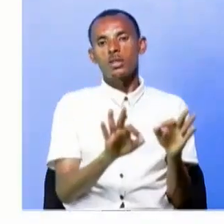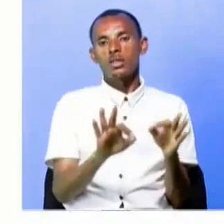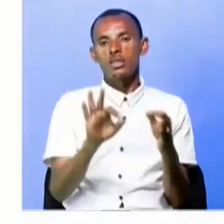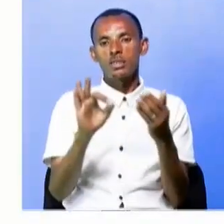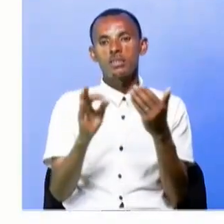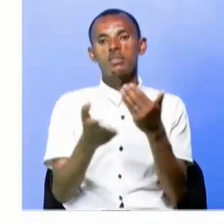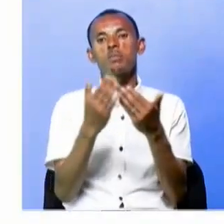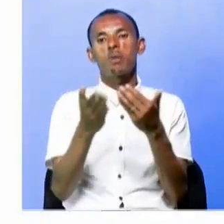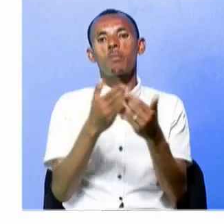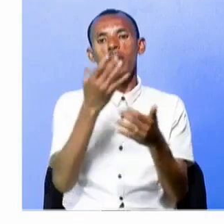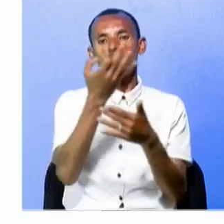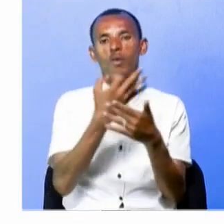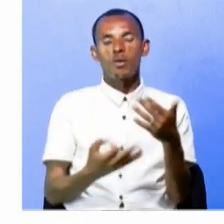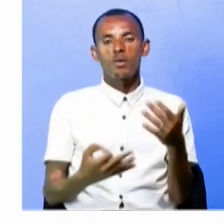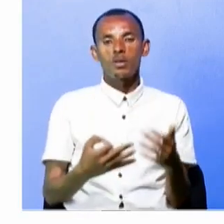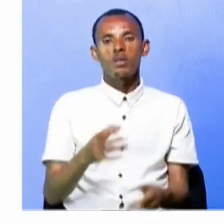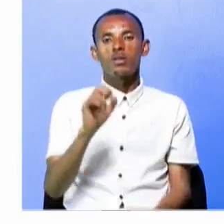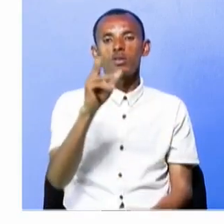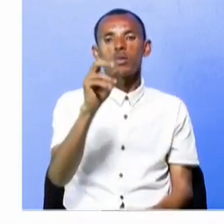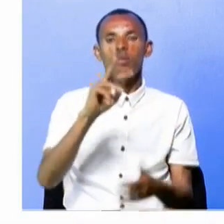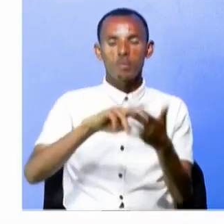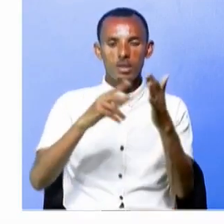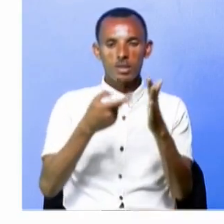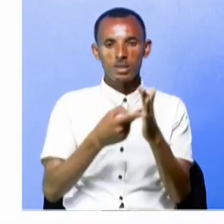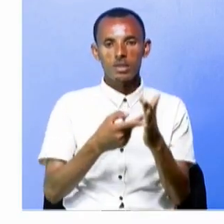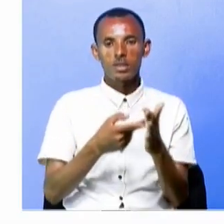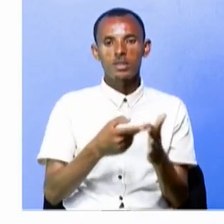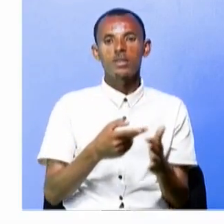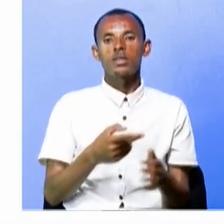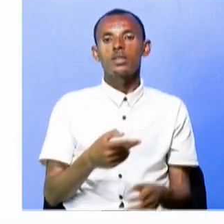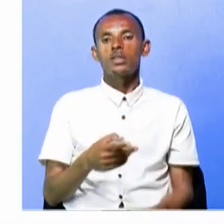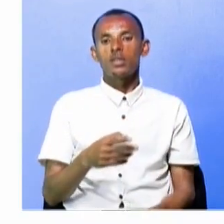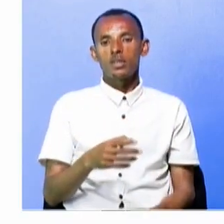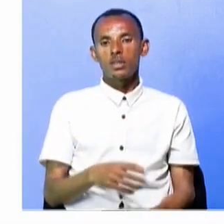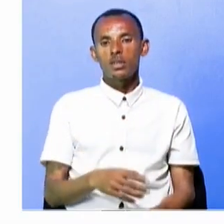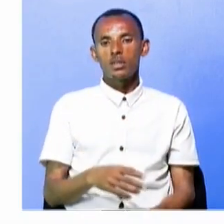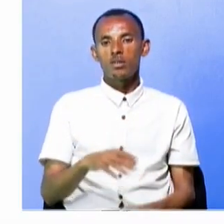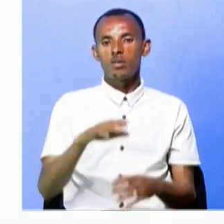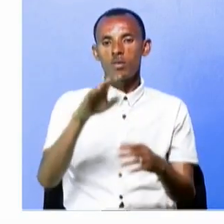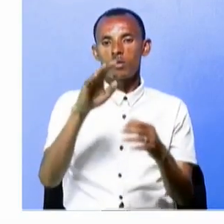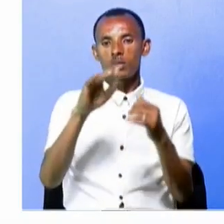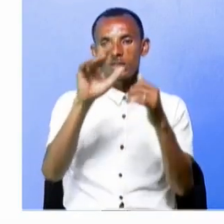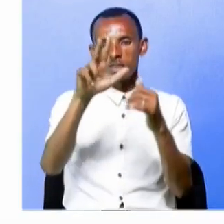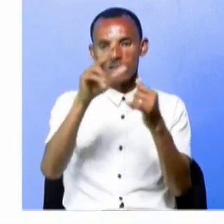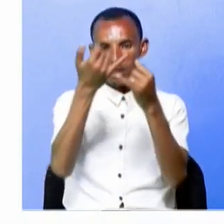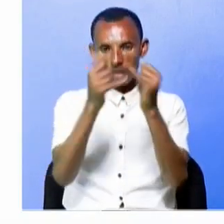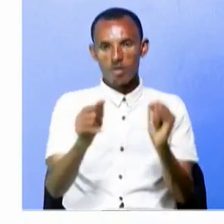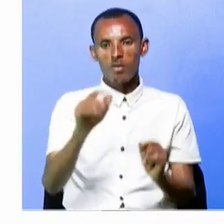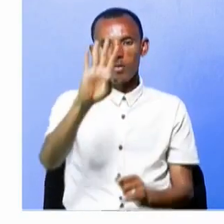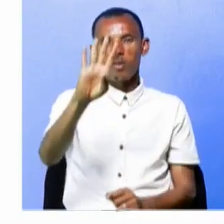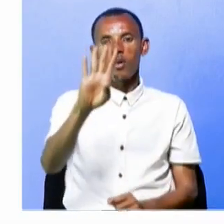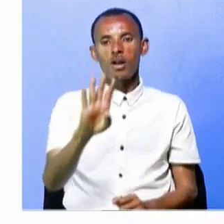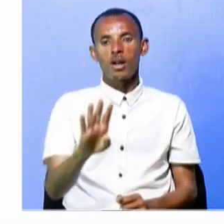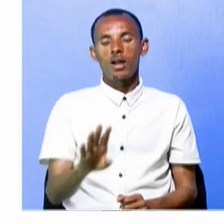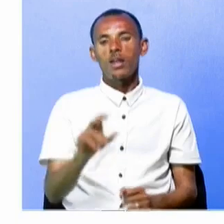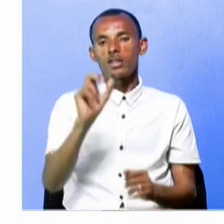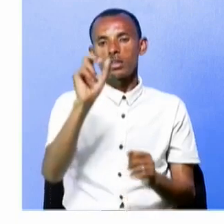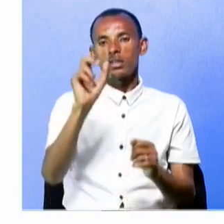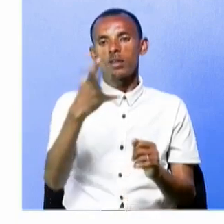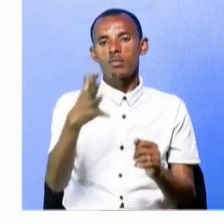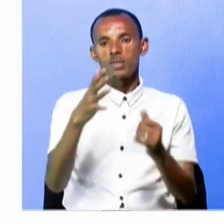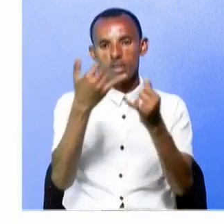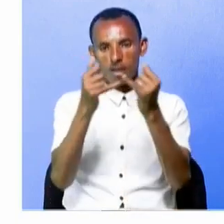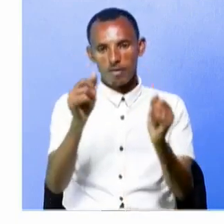least simplified form. So 12 by 15 means by 3 it's 4, by 3